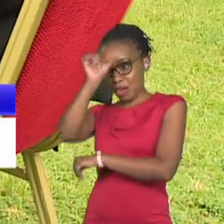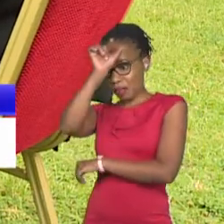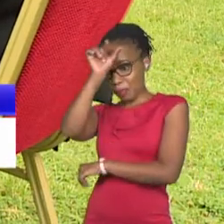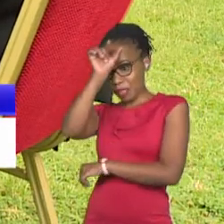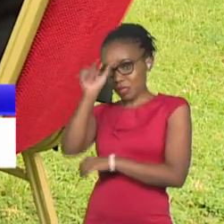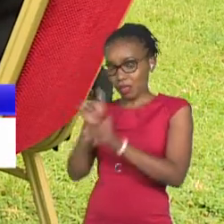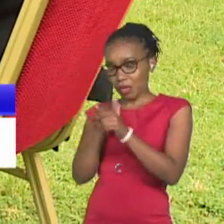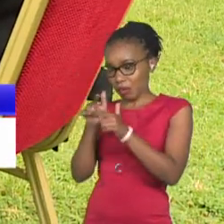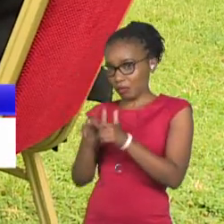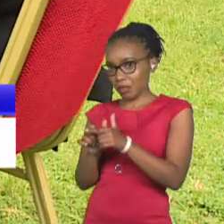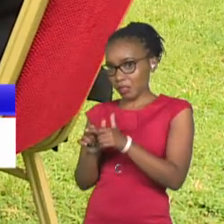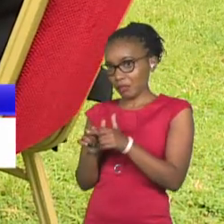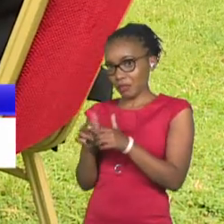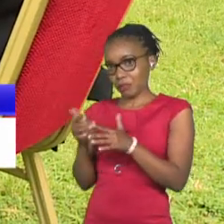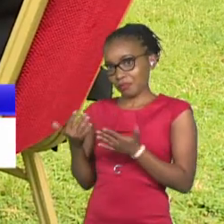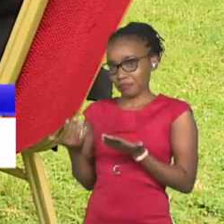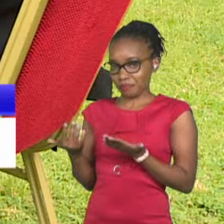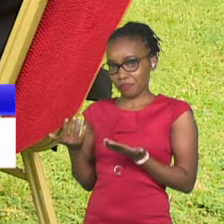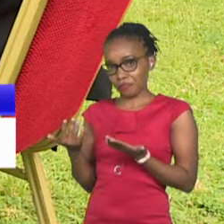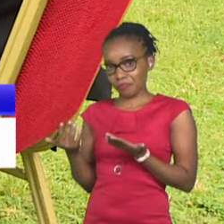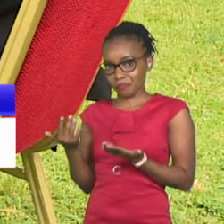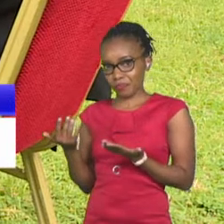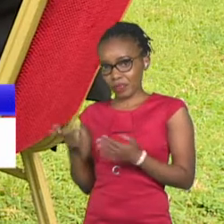we'll, you know, look at